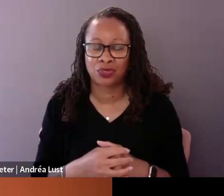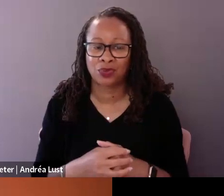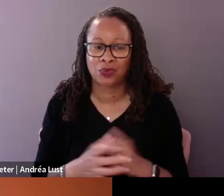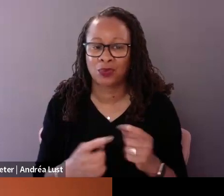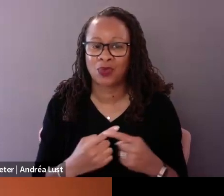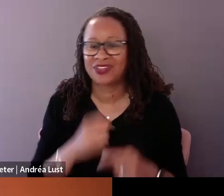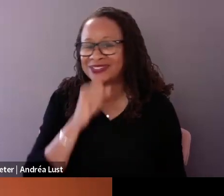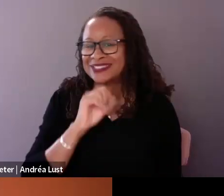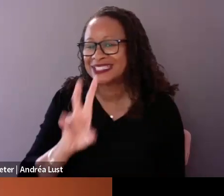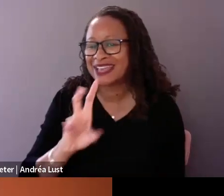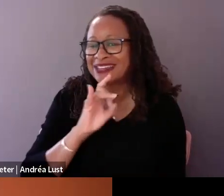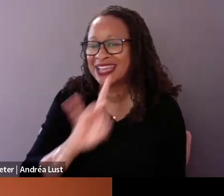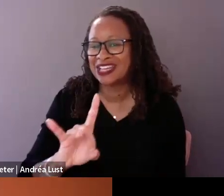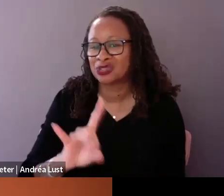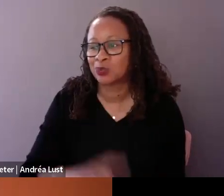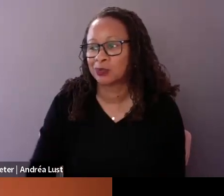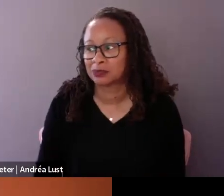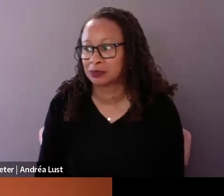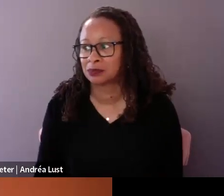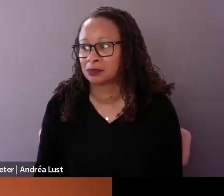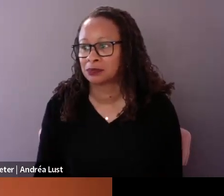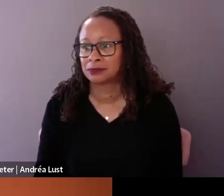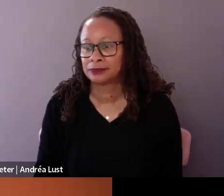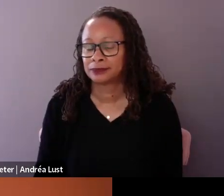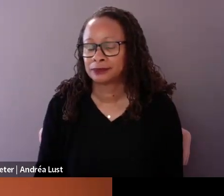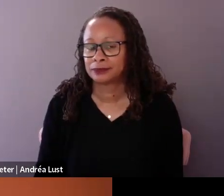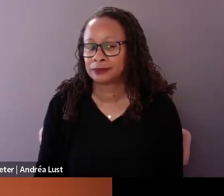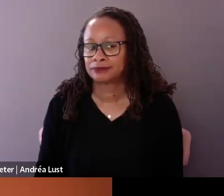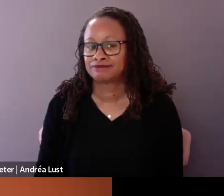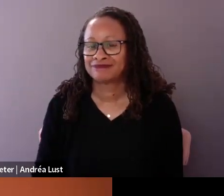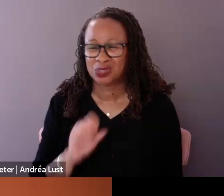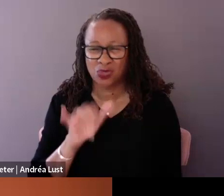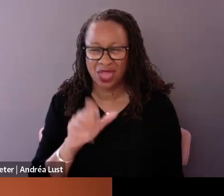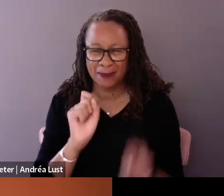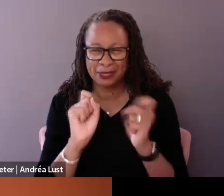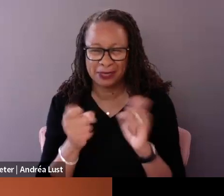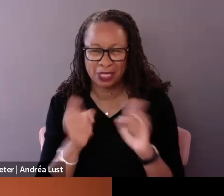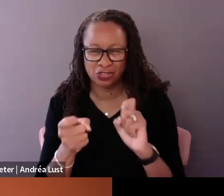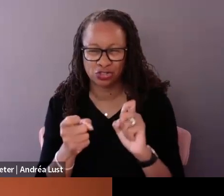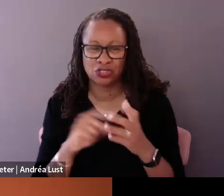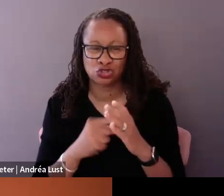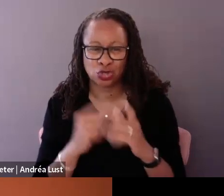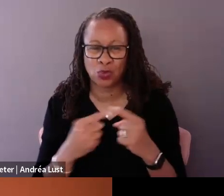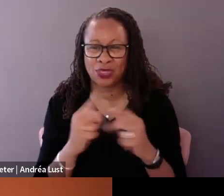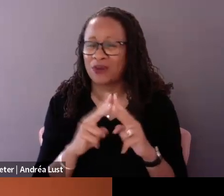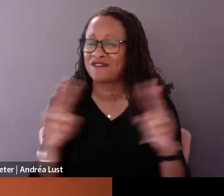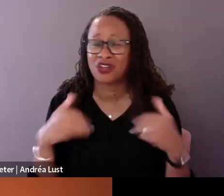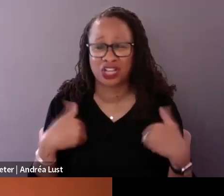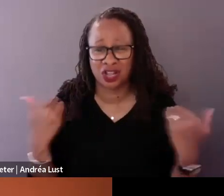you know, 7, 8 years old. So the manipulation started when they were very